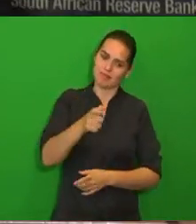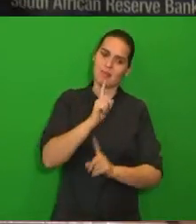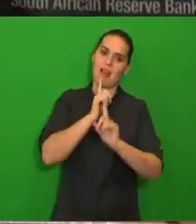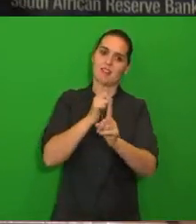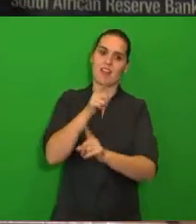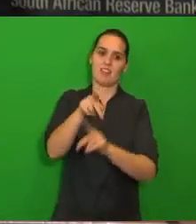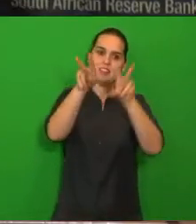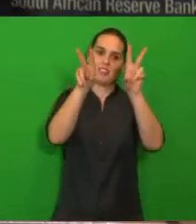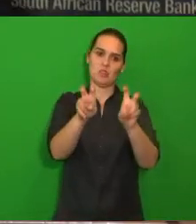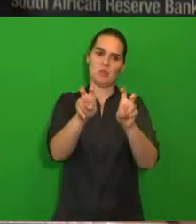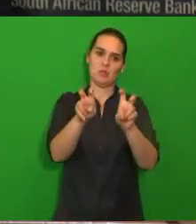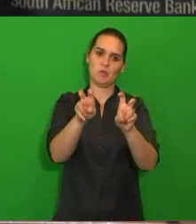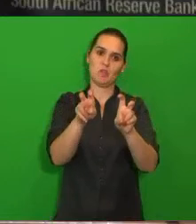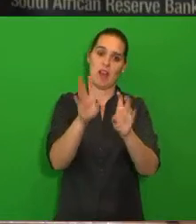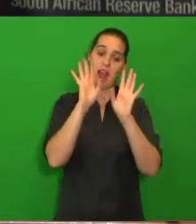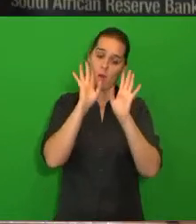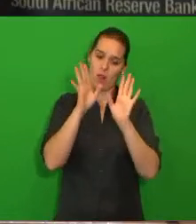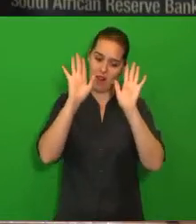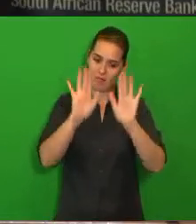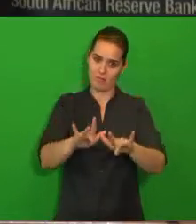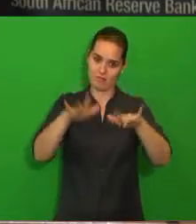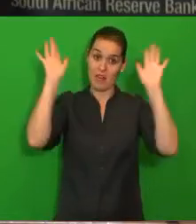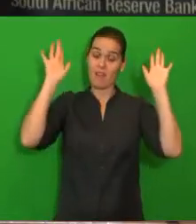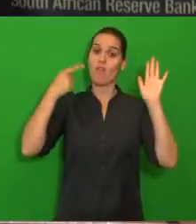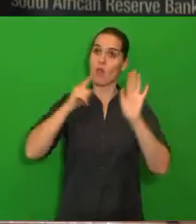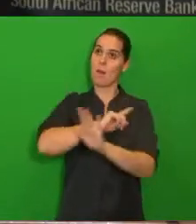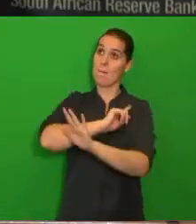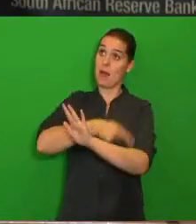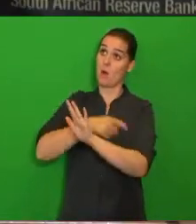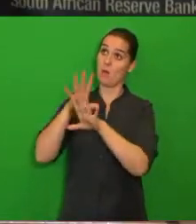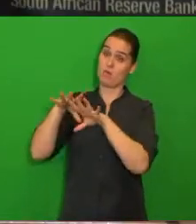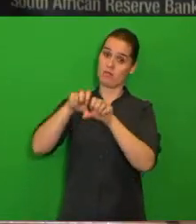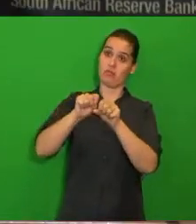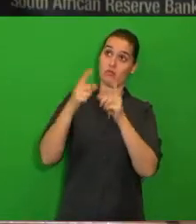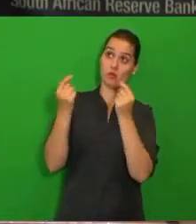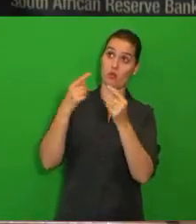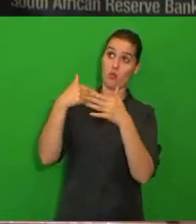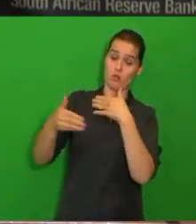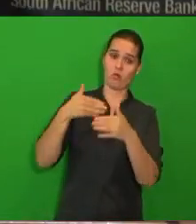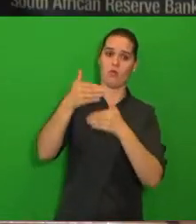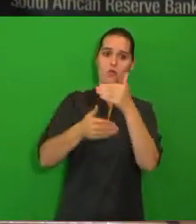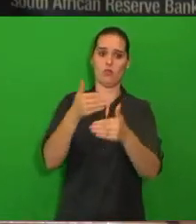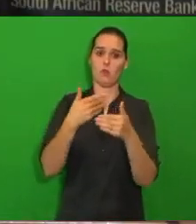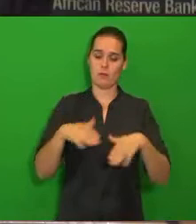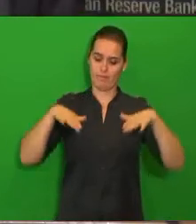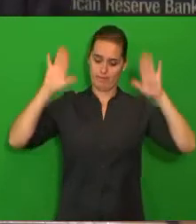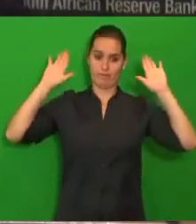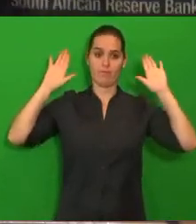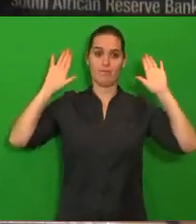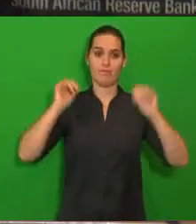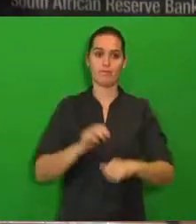subject, and we shall leave it to the powers that be to engage with the process. Thank you.